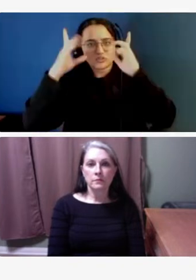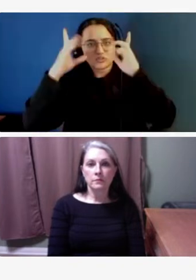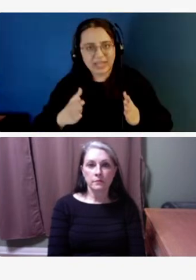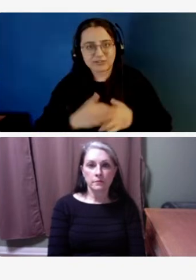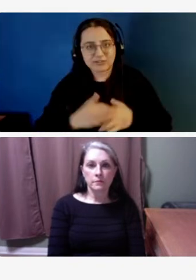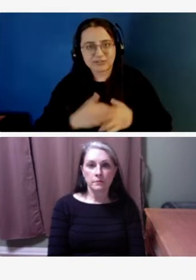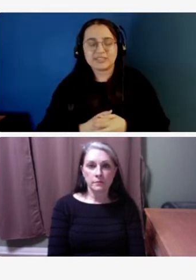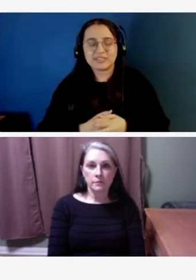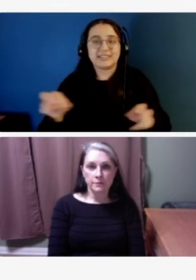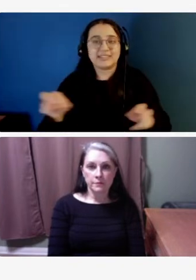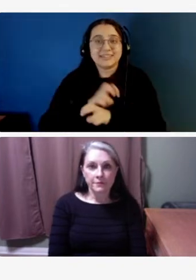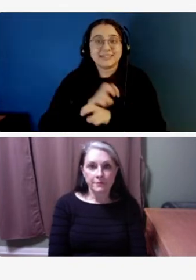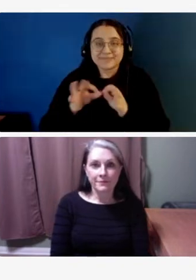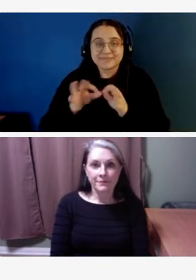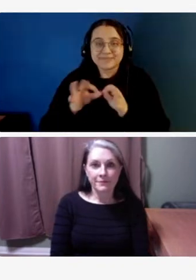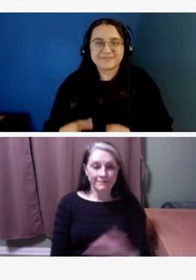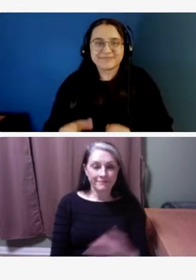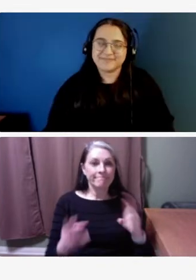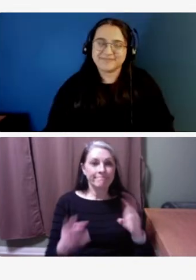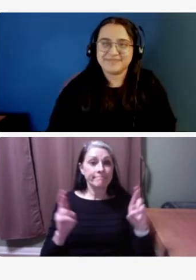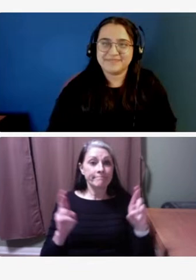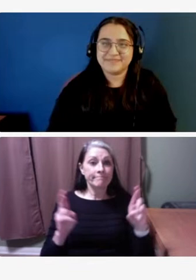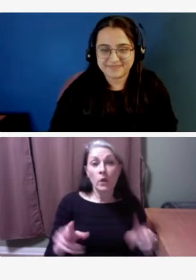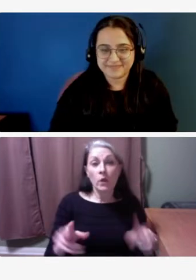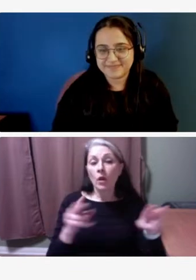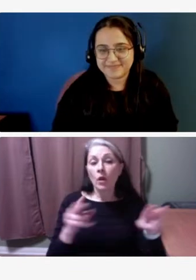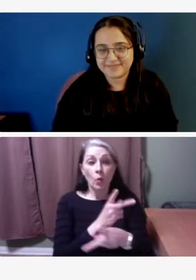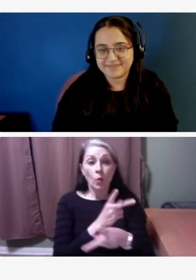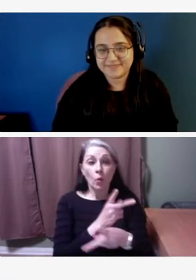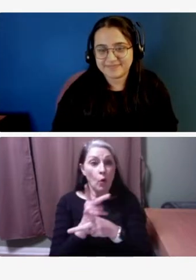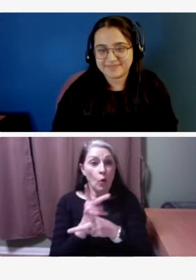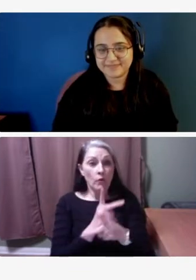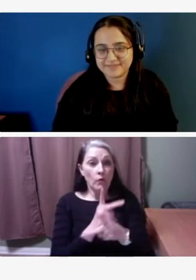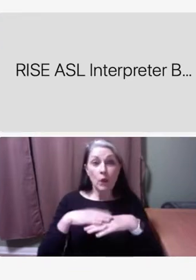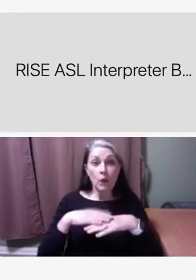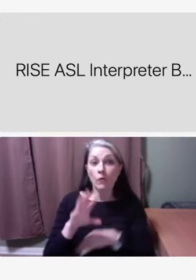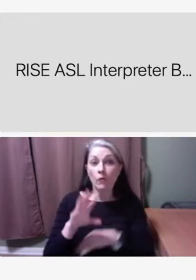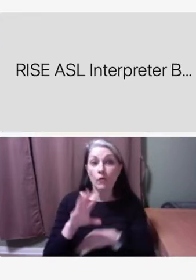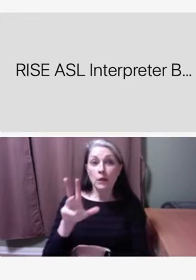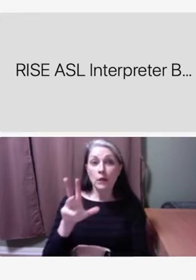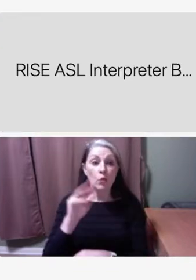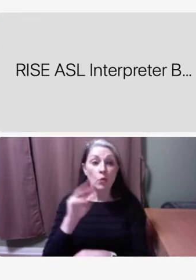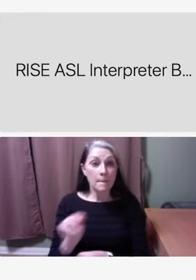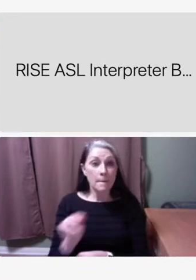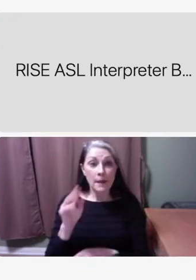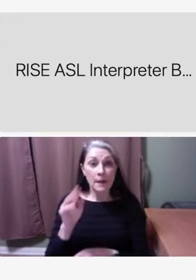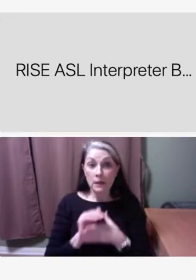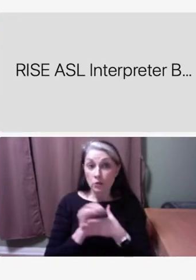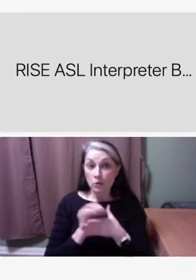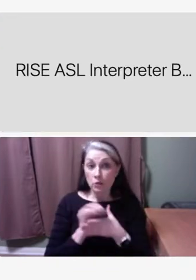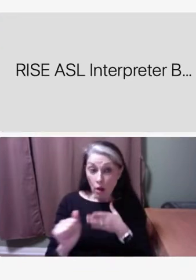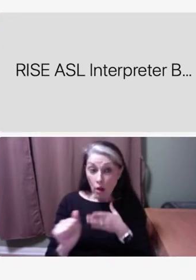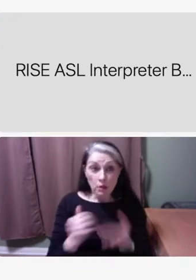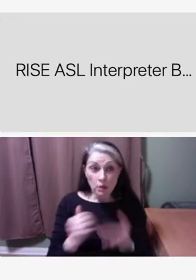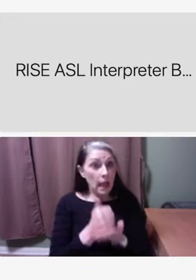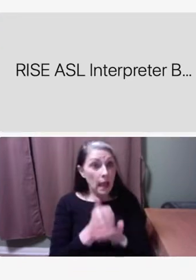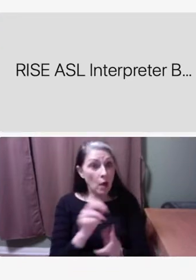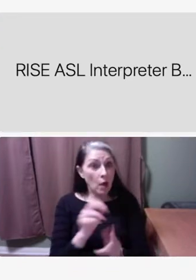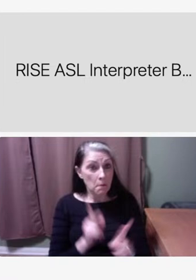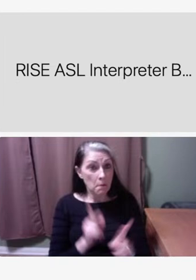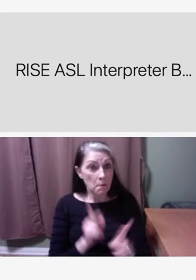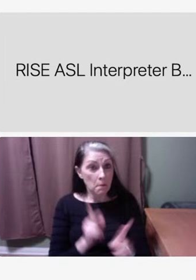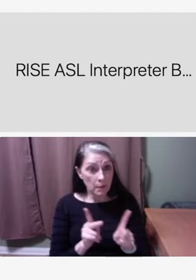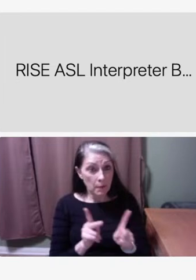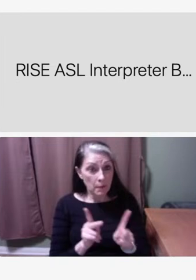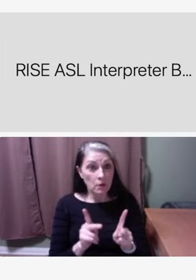$63 million just in the categorical funds. And so we like to say, like, we like to help make people make their dreams come true. So if you